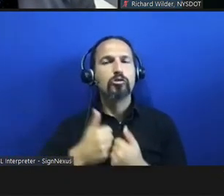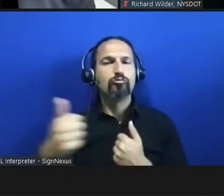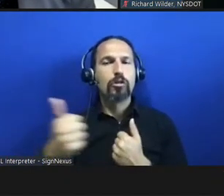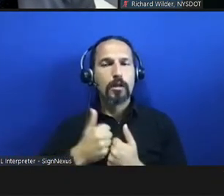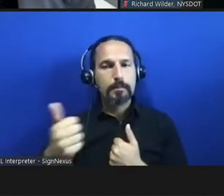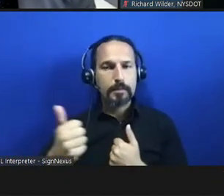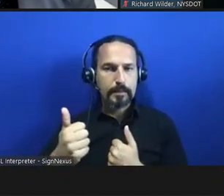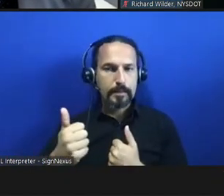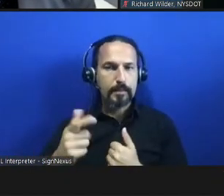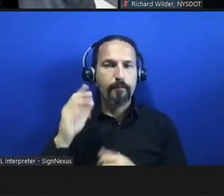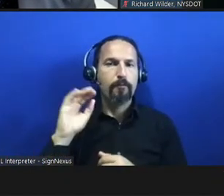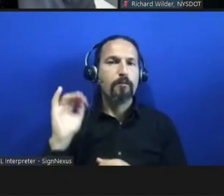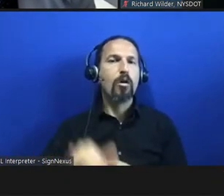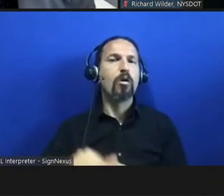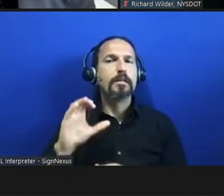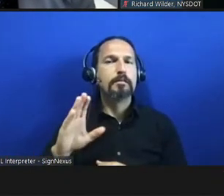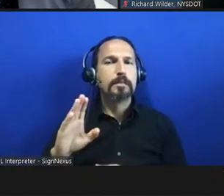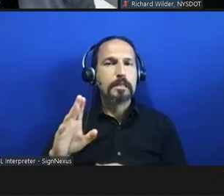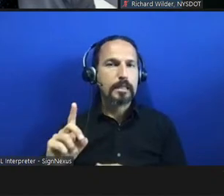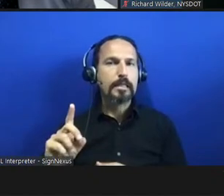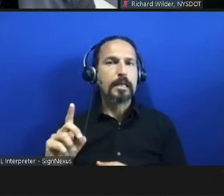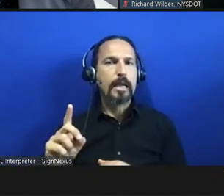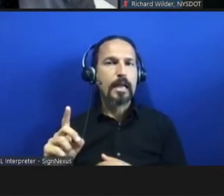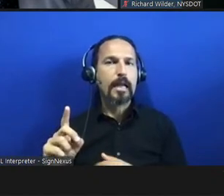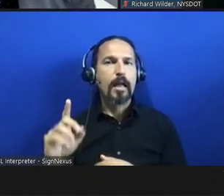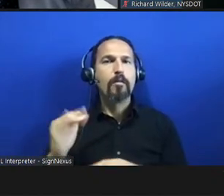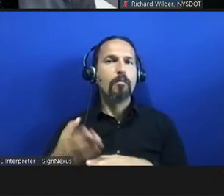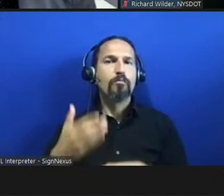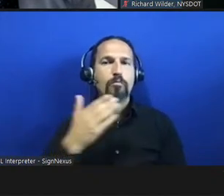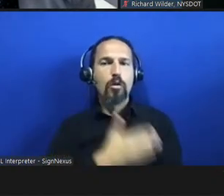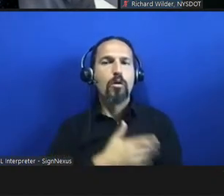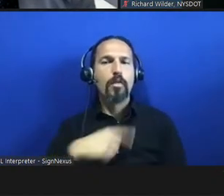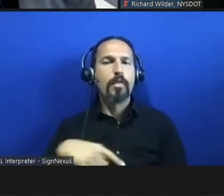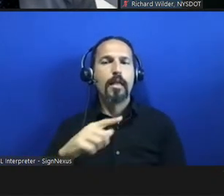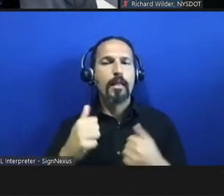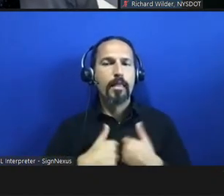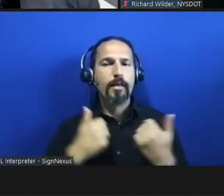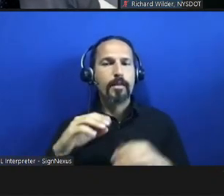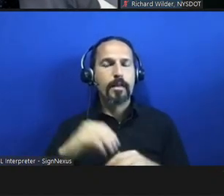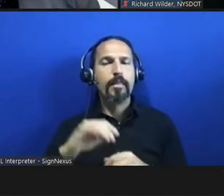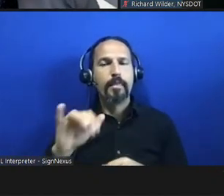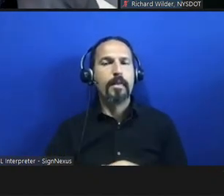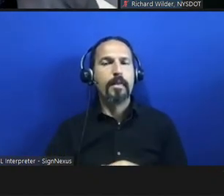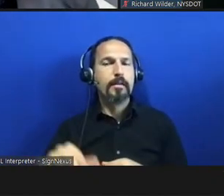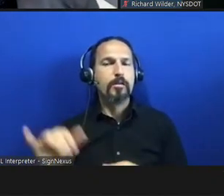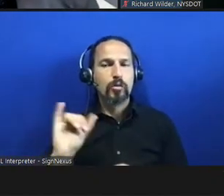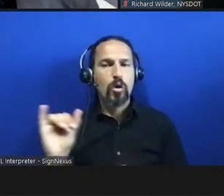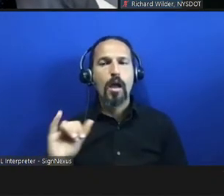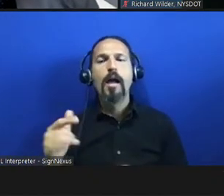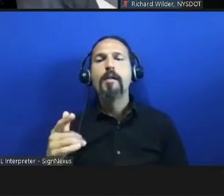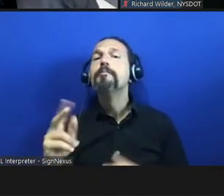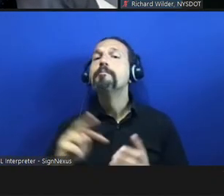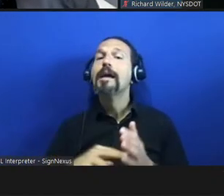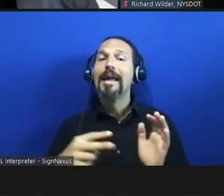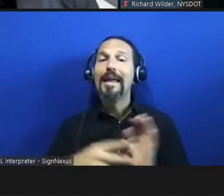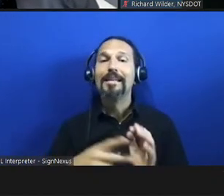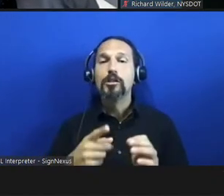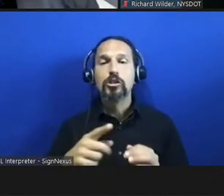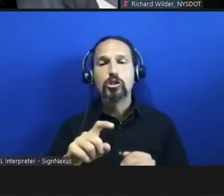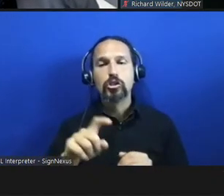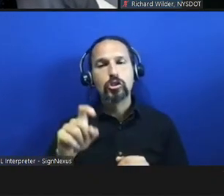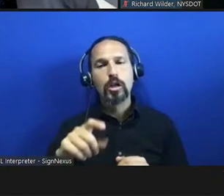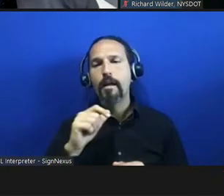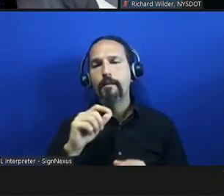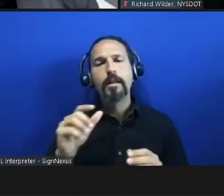into the court and Zone in order to improve the lives of the people who live in it as much as possible I think that means we should have as few